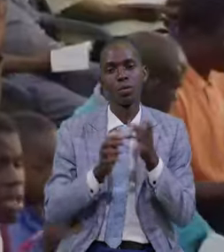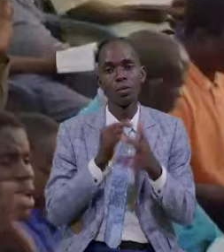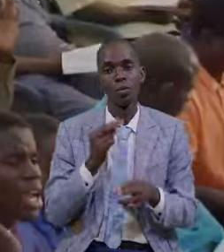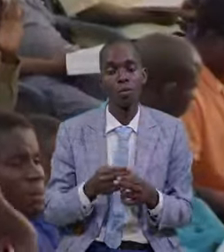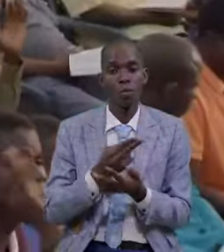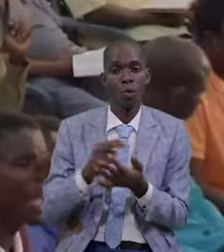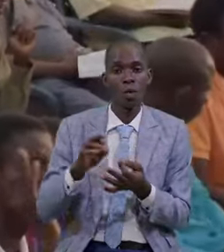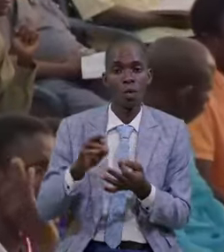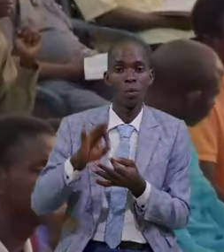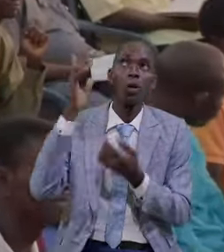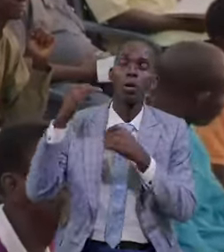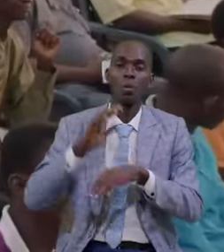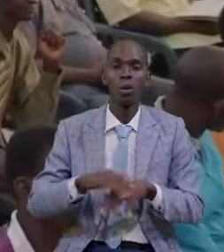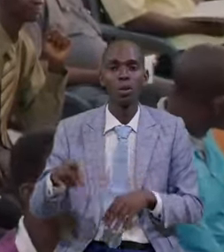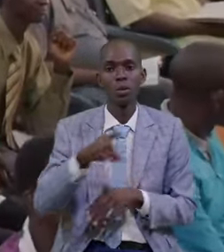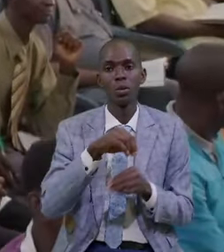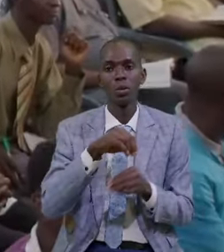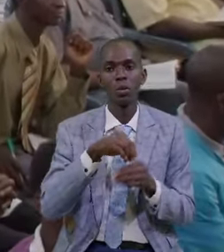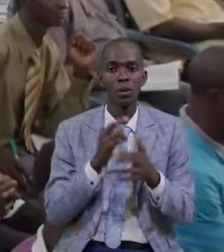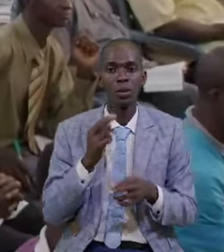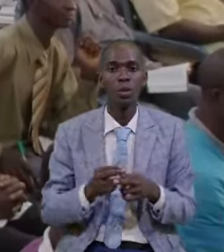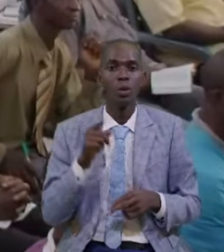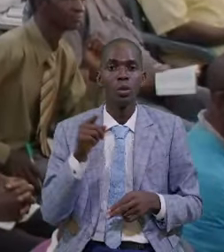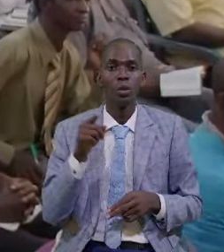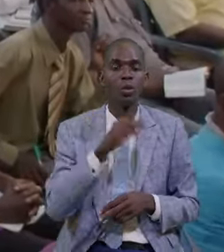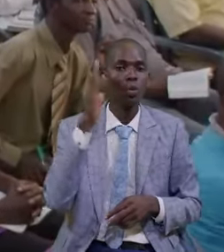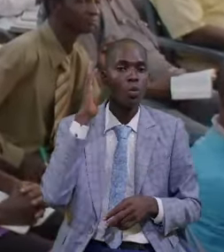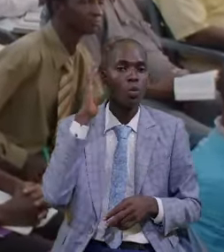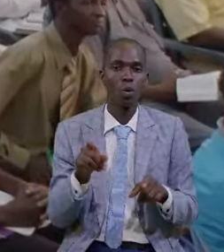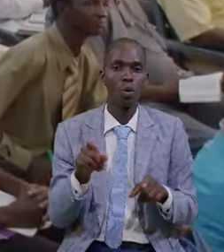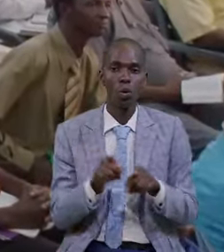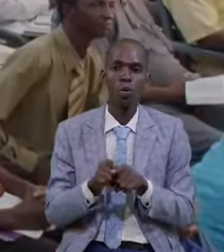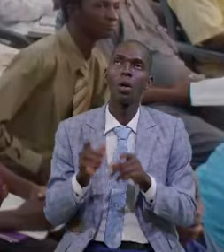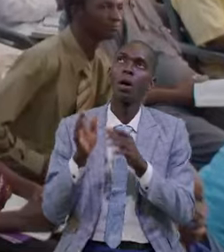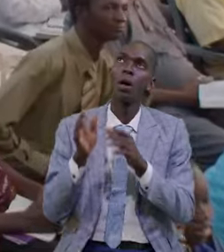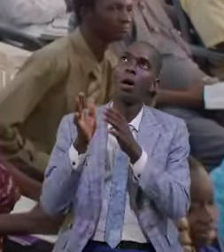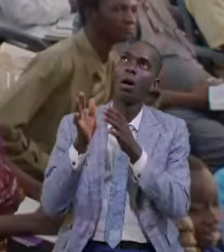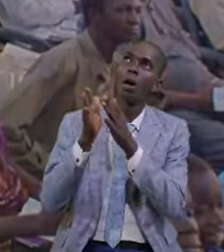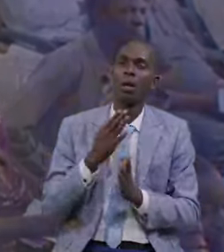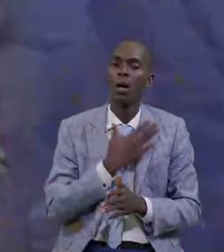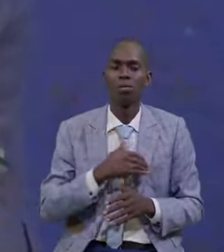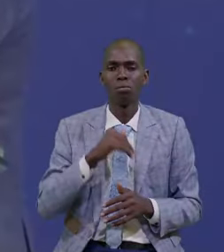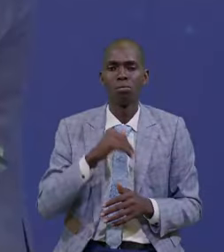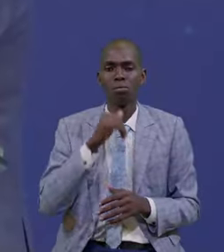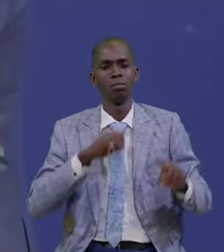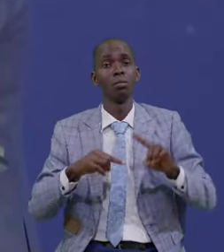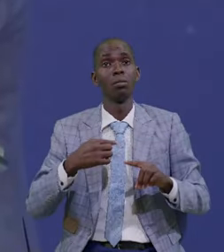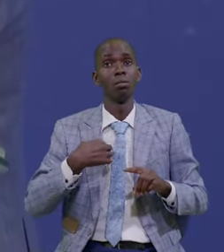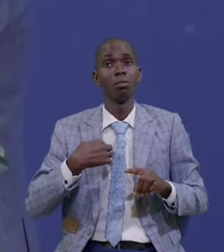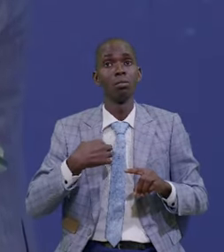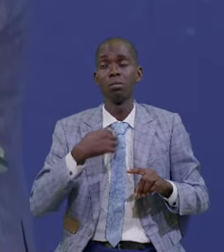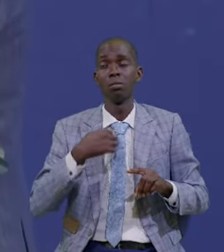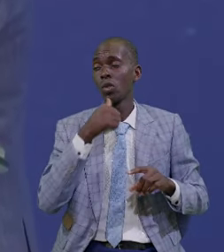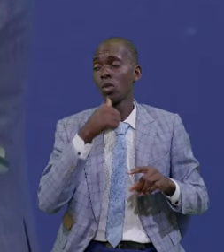will come. You will also actually not say, I'm not an apostle. What was the